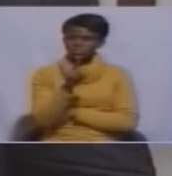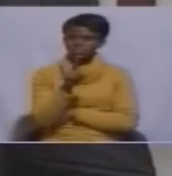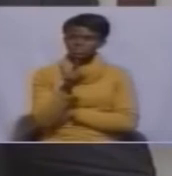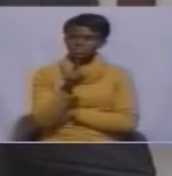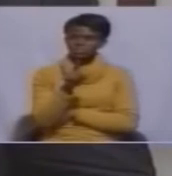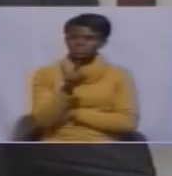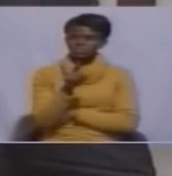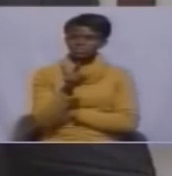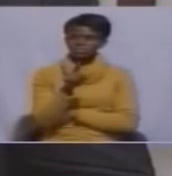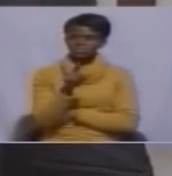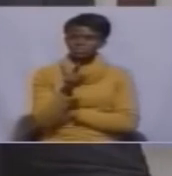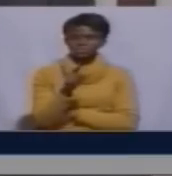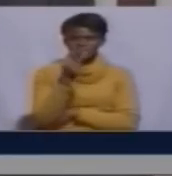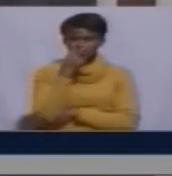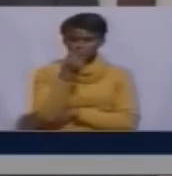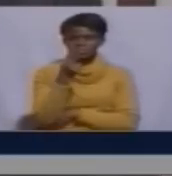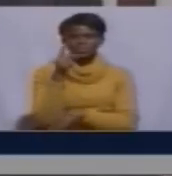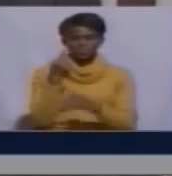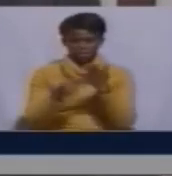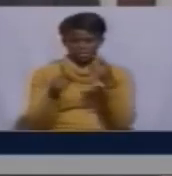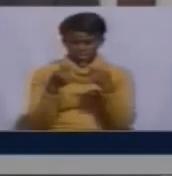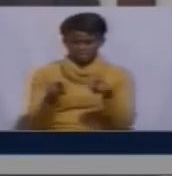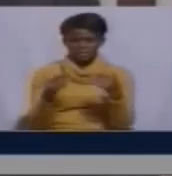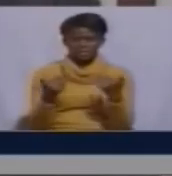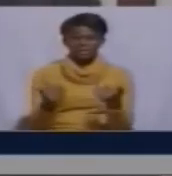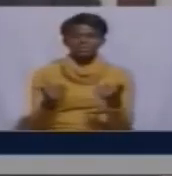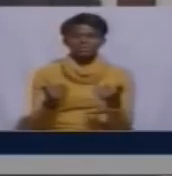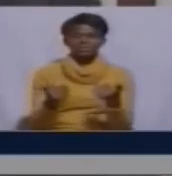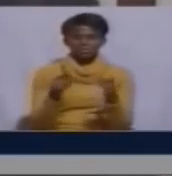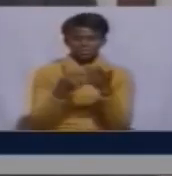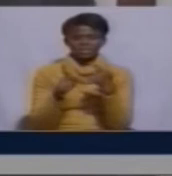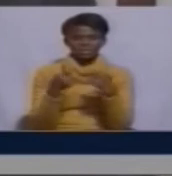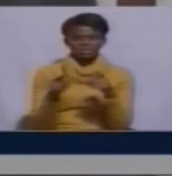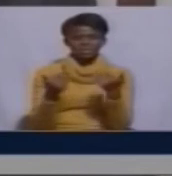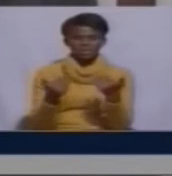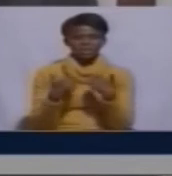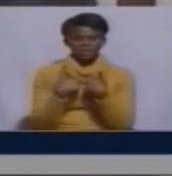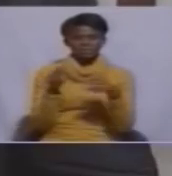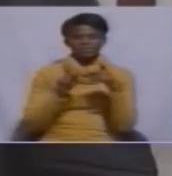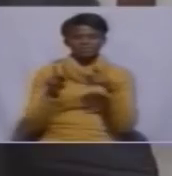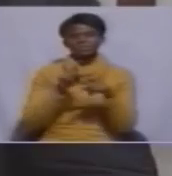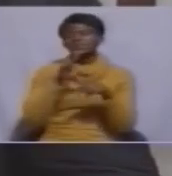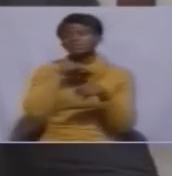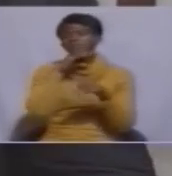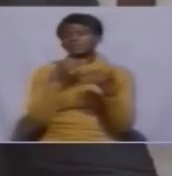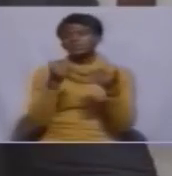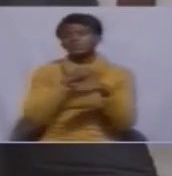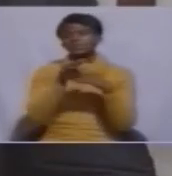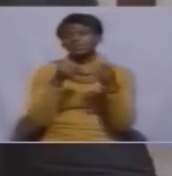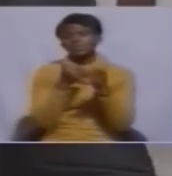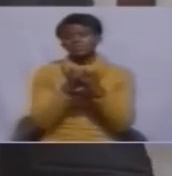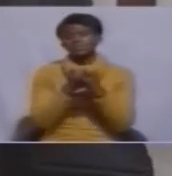maybe looking at what's obtaining on the ground. Do we have enough people, for instance, in all